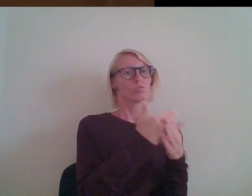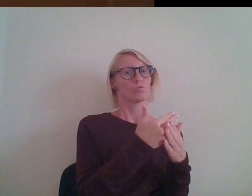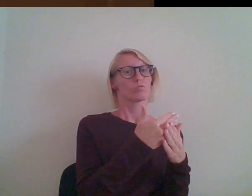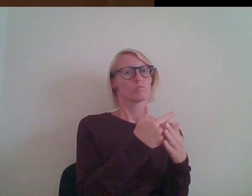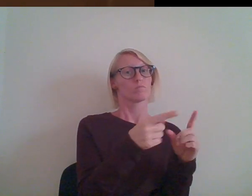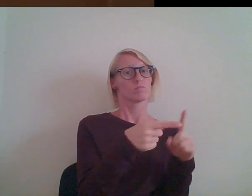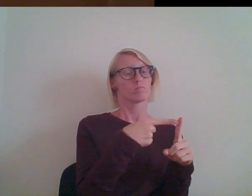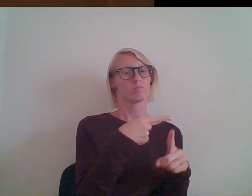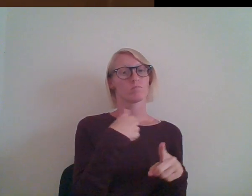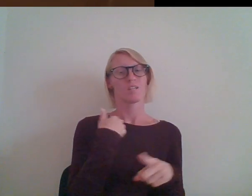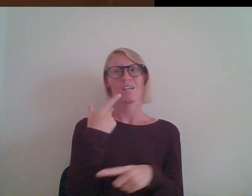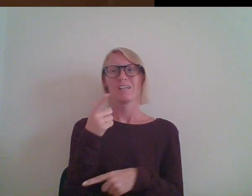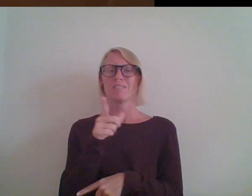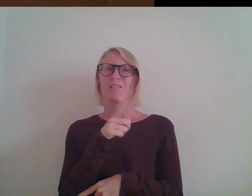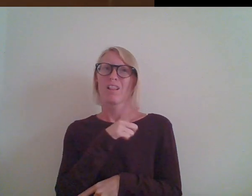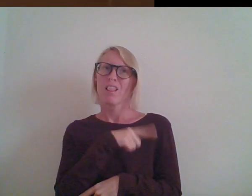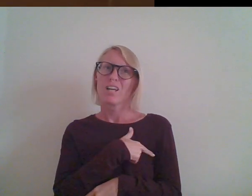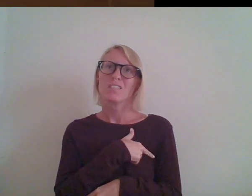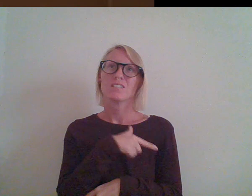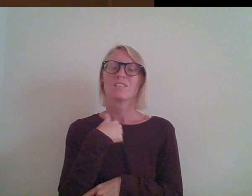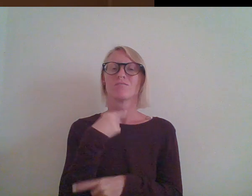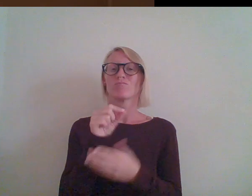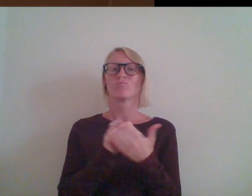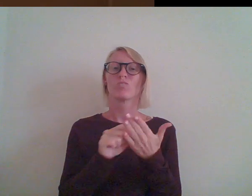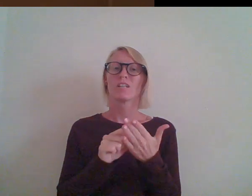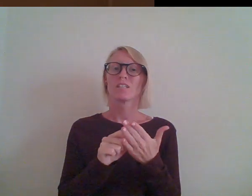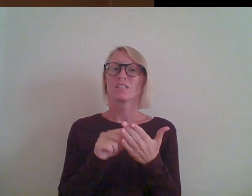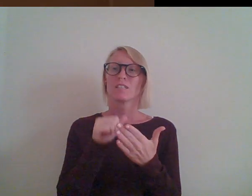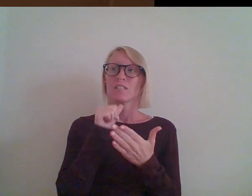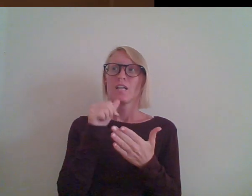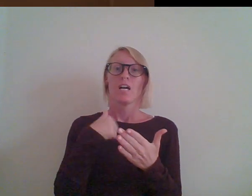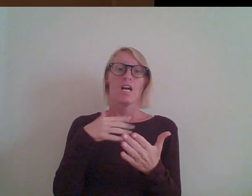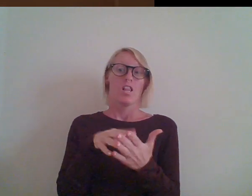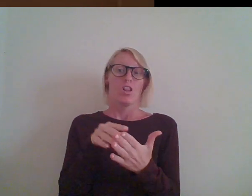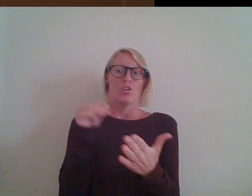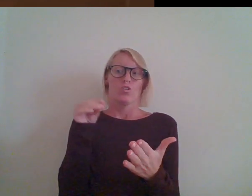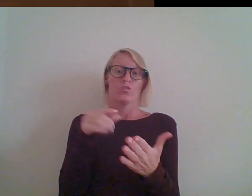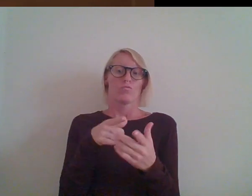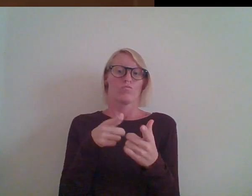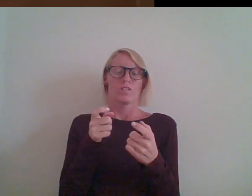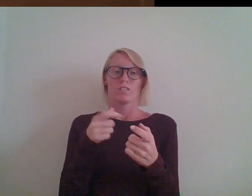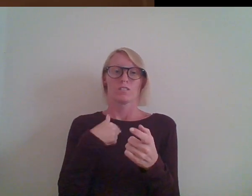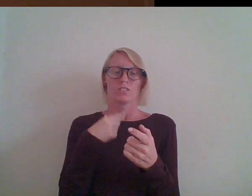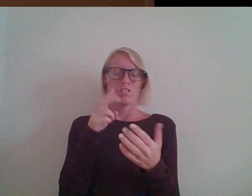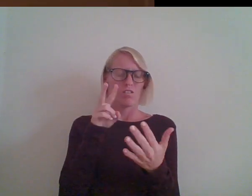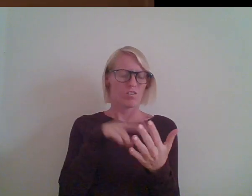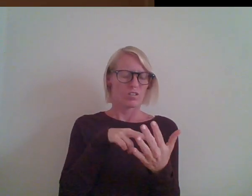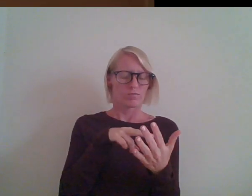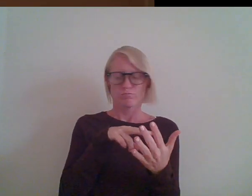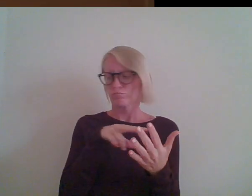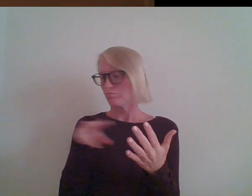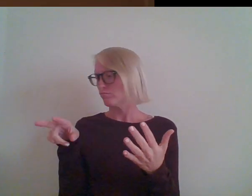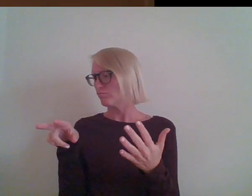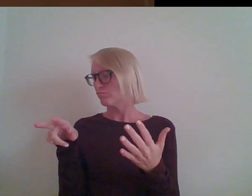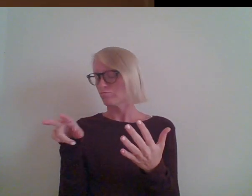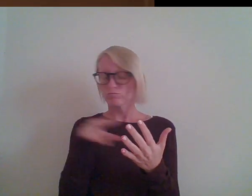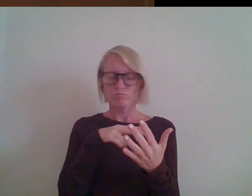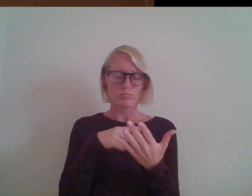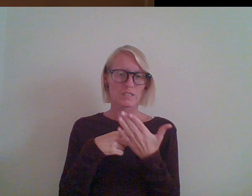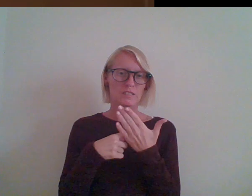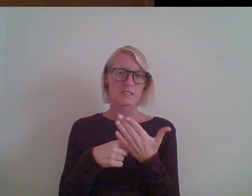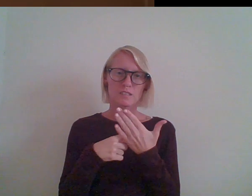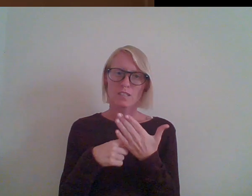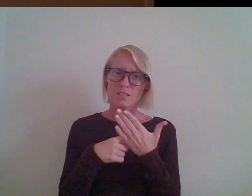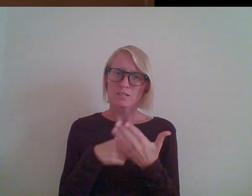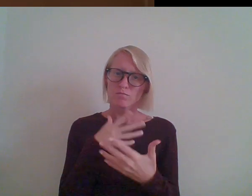lazy. I never liked to do a lot of writing. But I learned very quickly to look at it, look away, and do a little dialogue with myself.